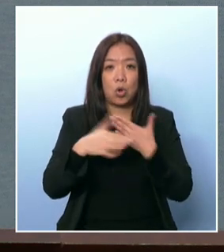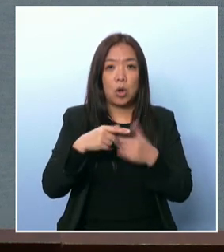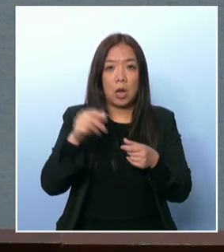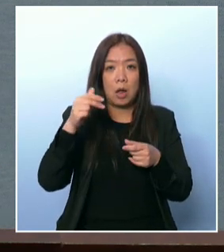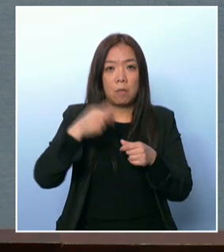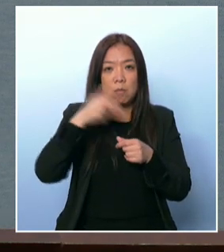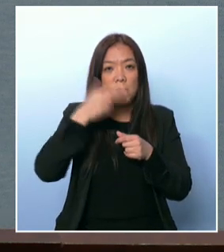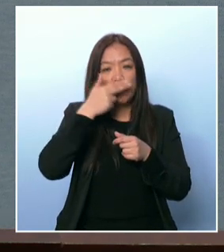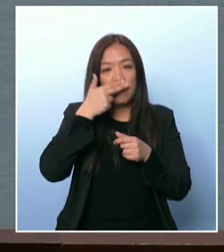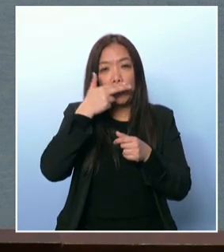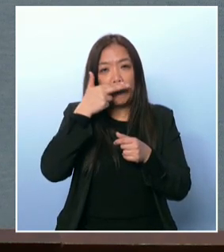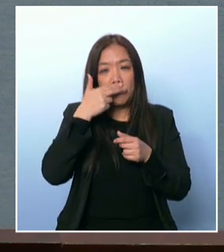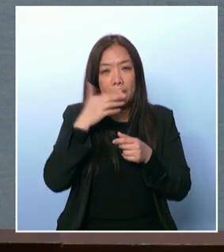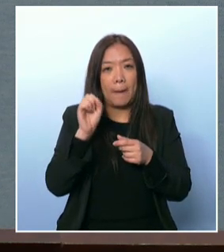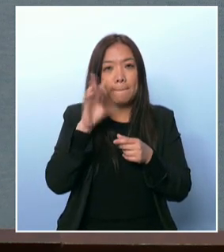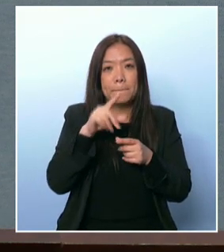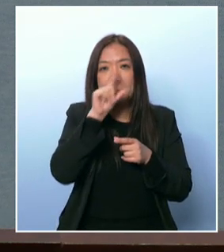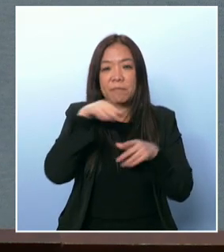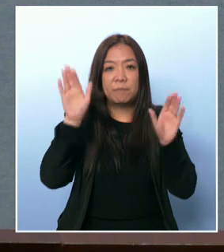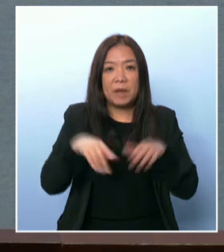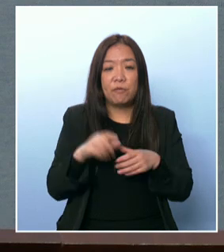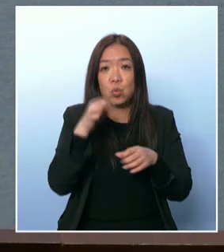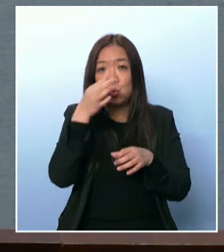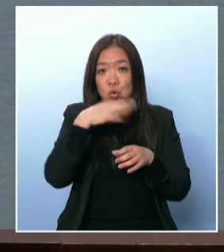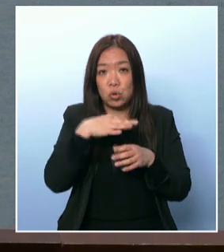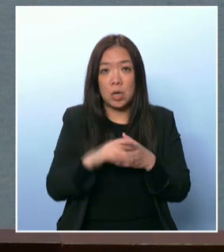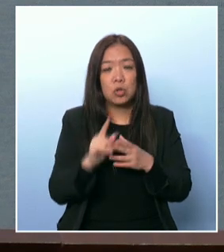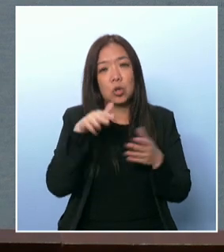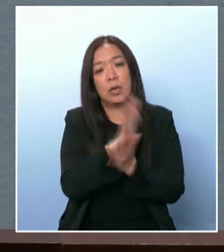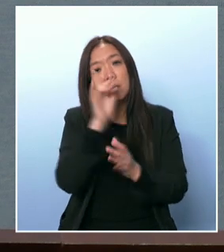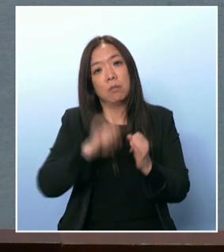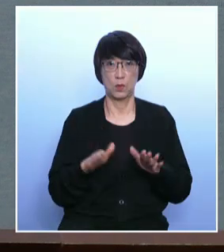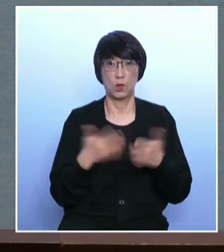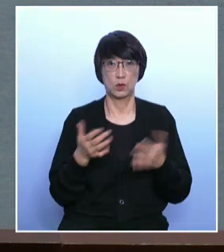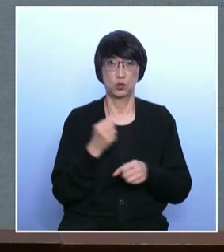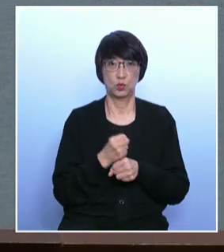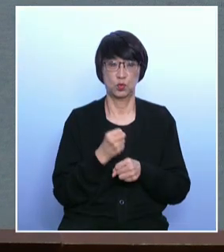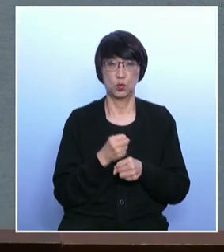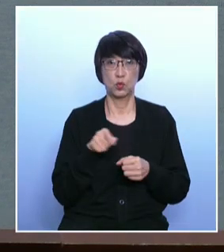accreditation. Now, for proprietary CM products in Hong Kong, for example,